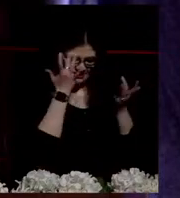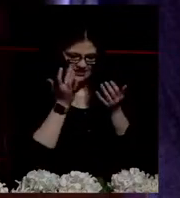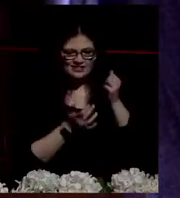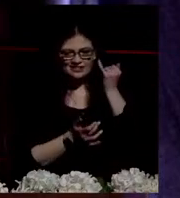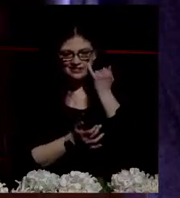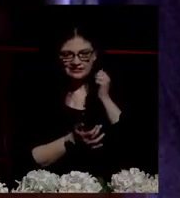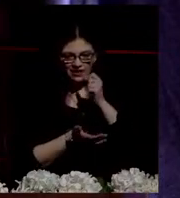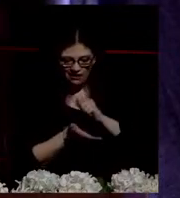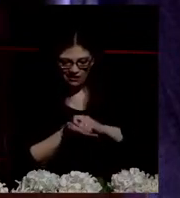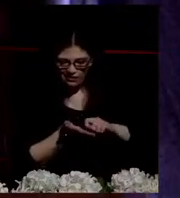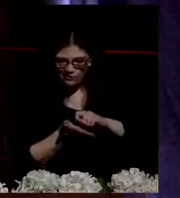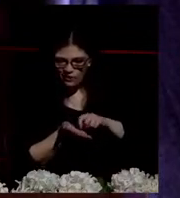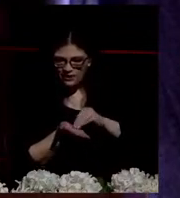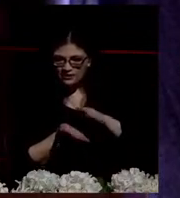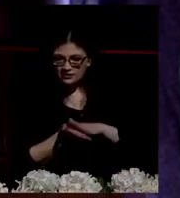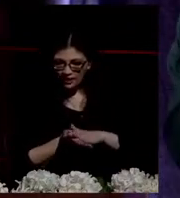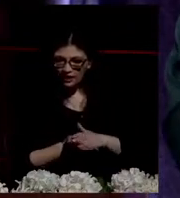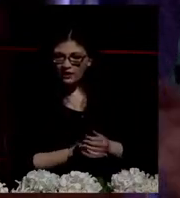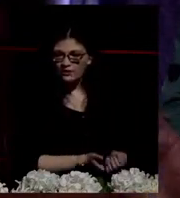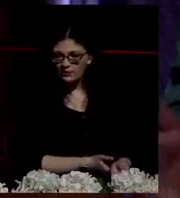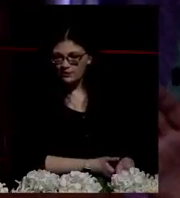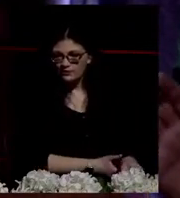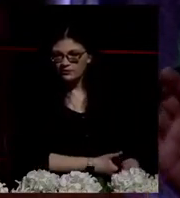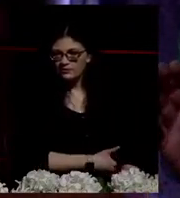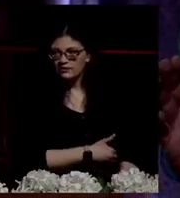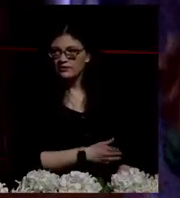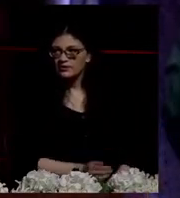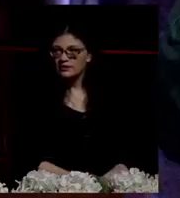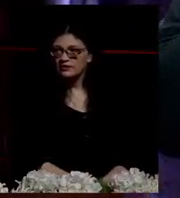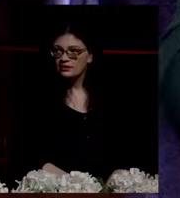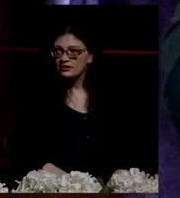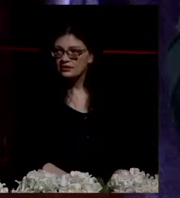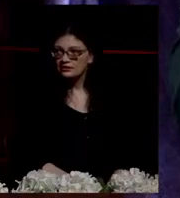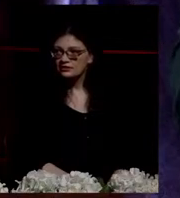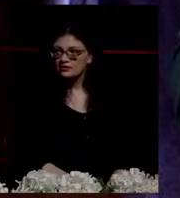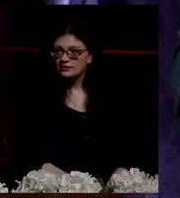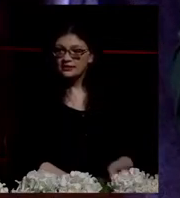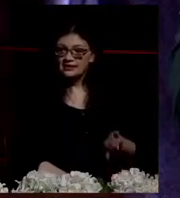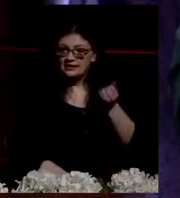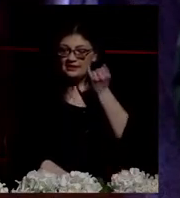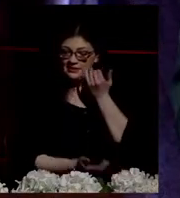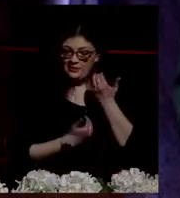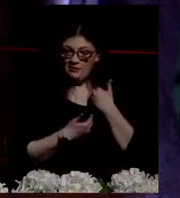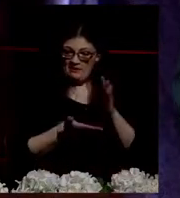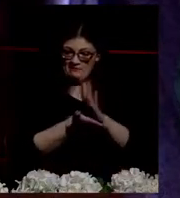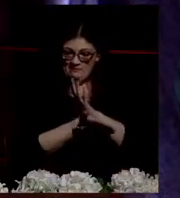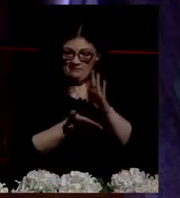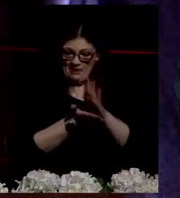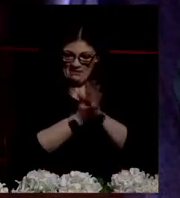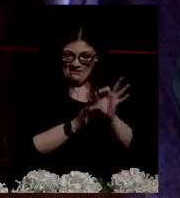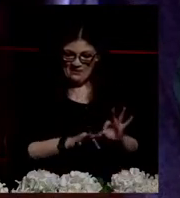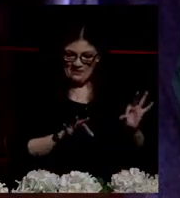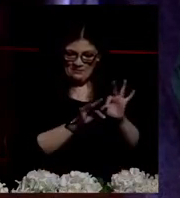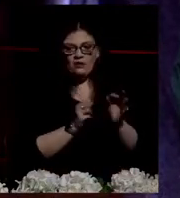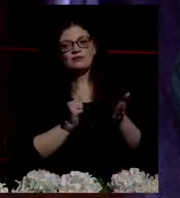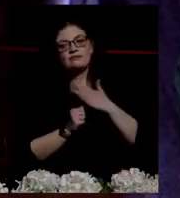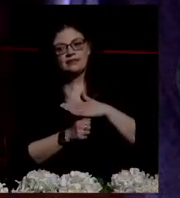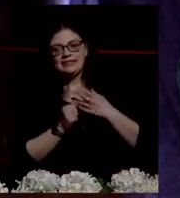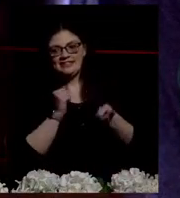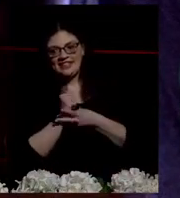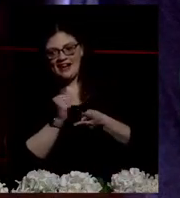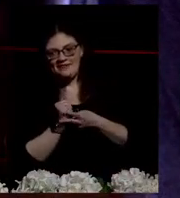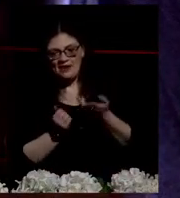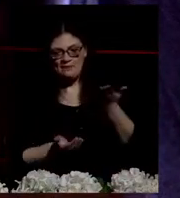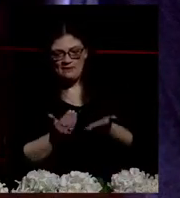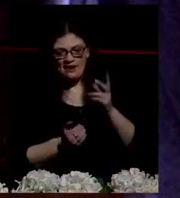down. If you get any paperwork from any government organization, just save it. You might need it again someday. It's always